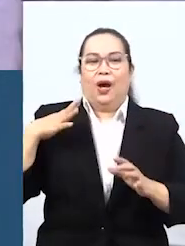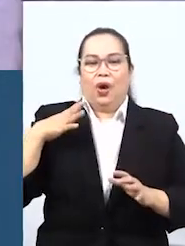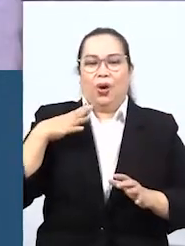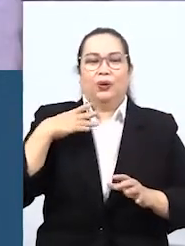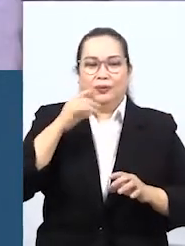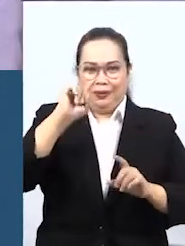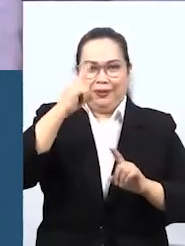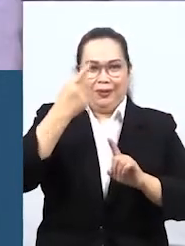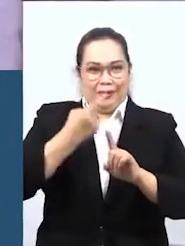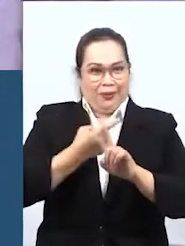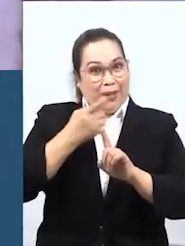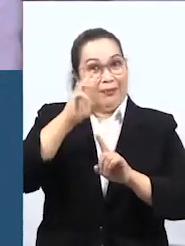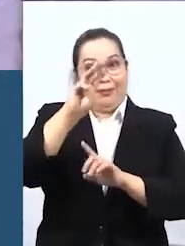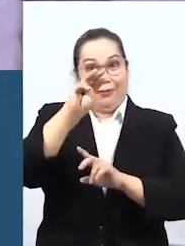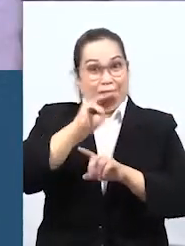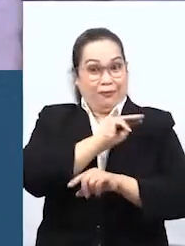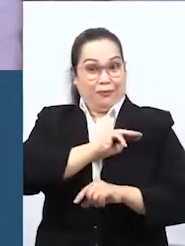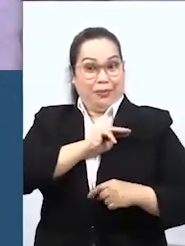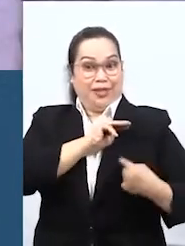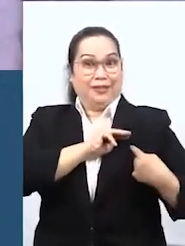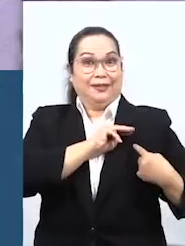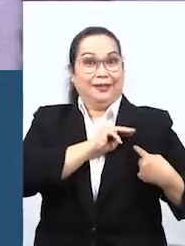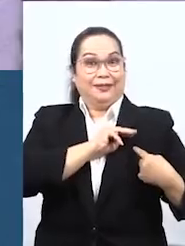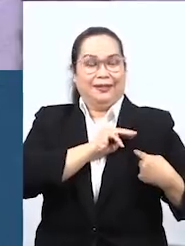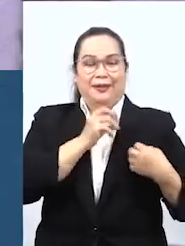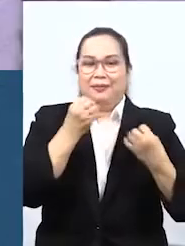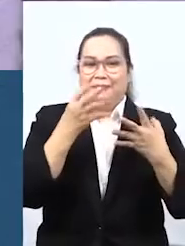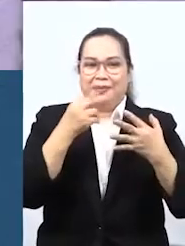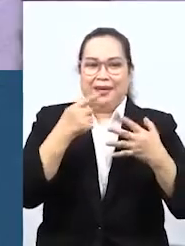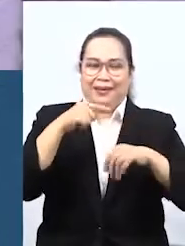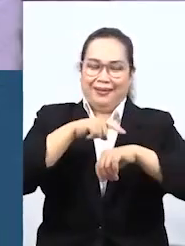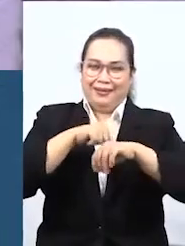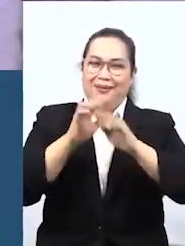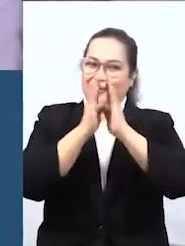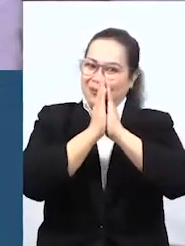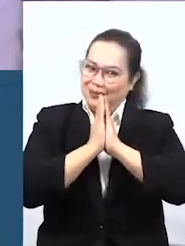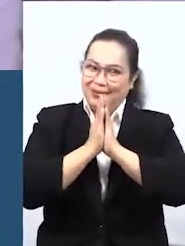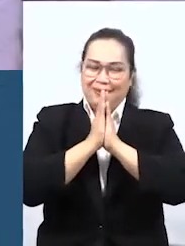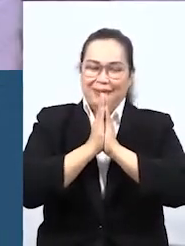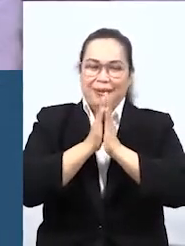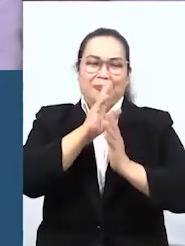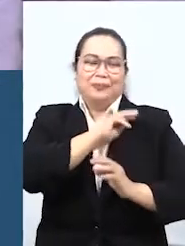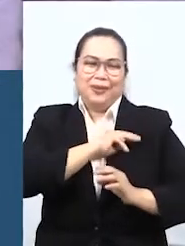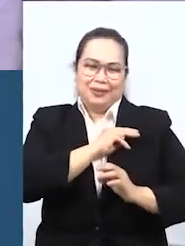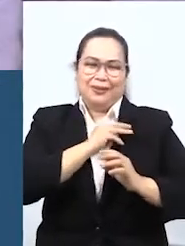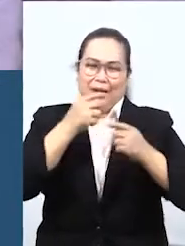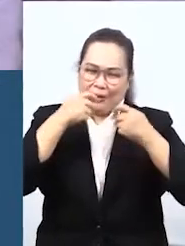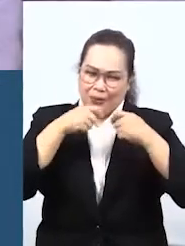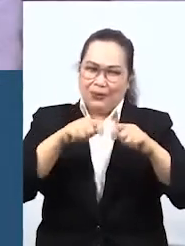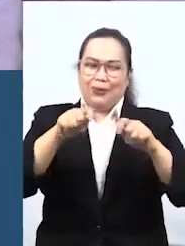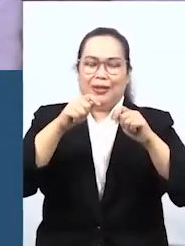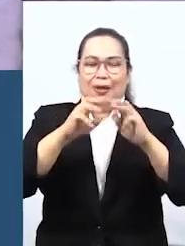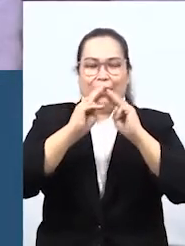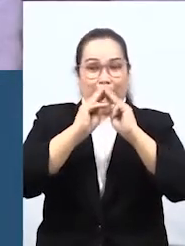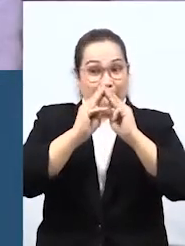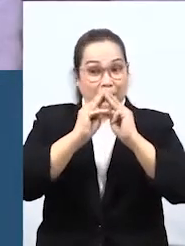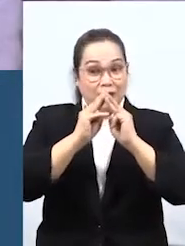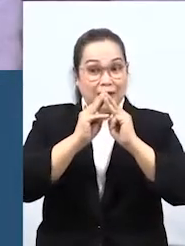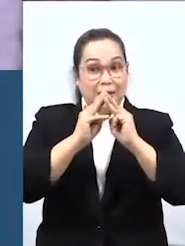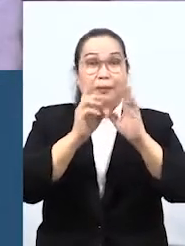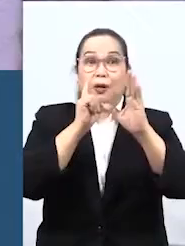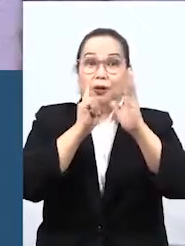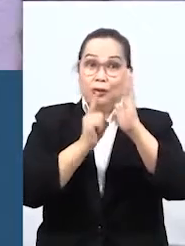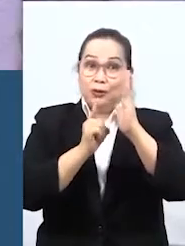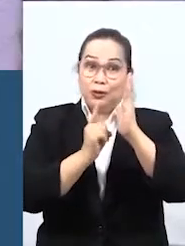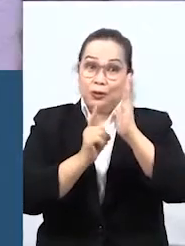month you know in spite of the many years PR missionary some of the Muslim and budh